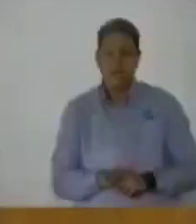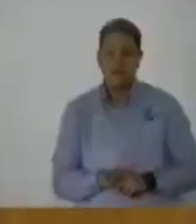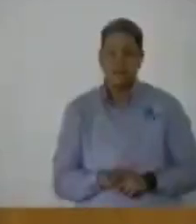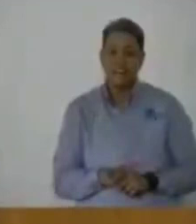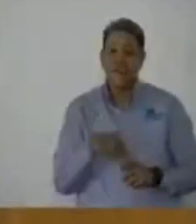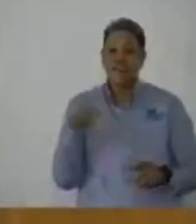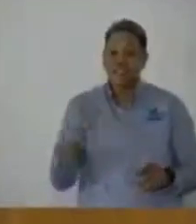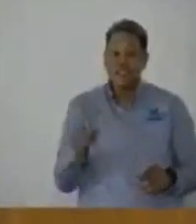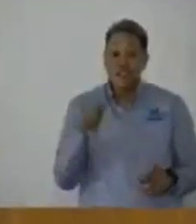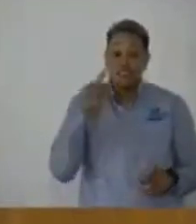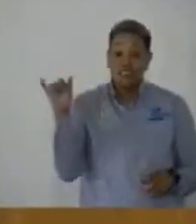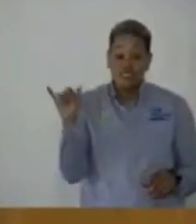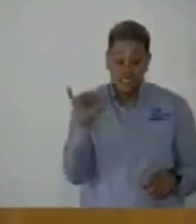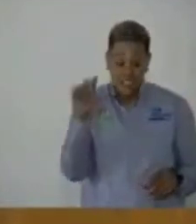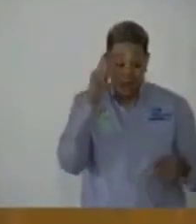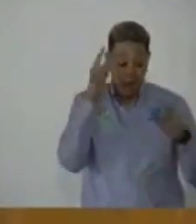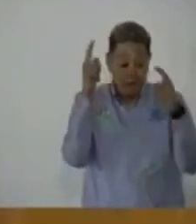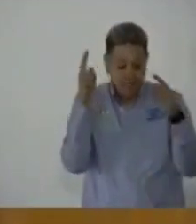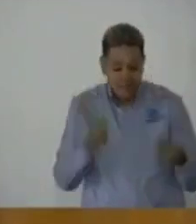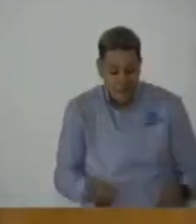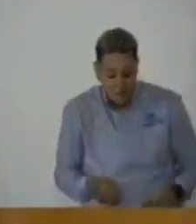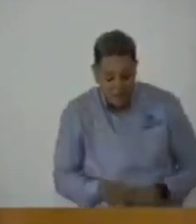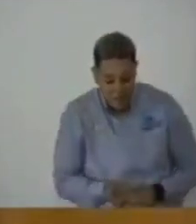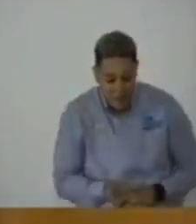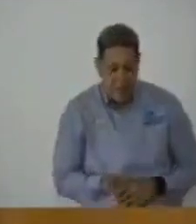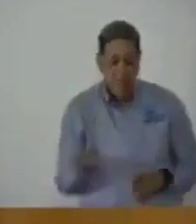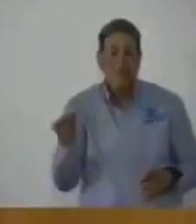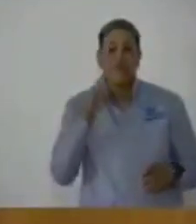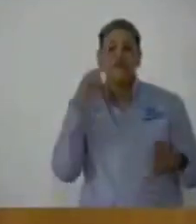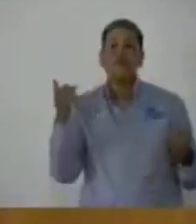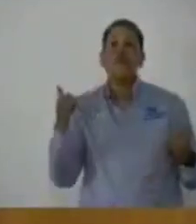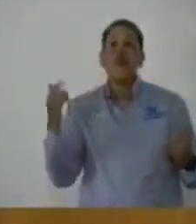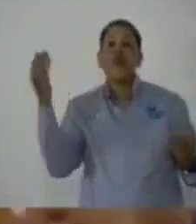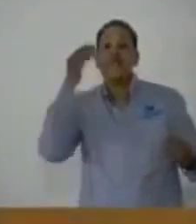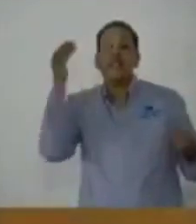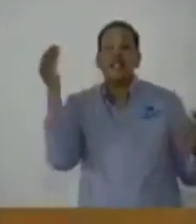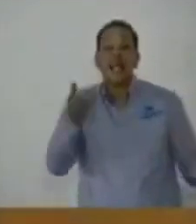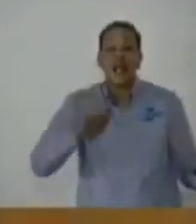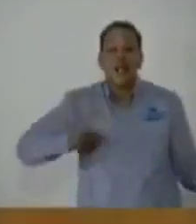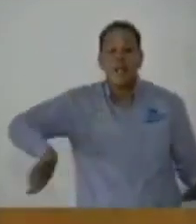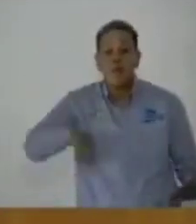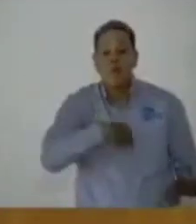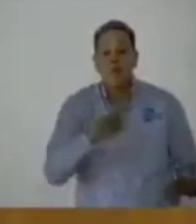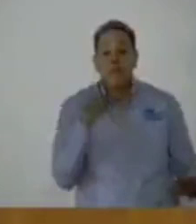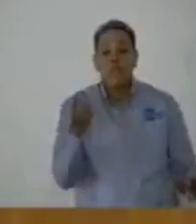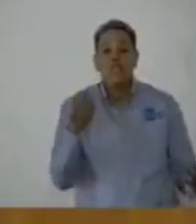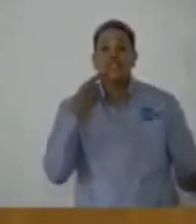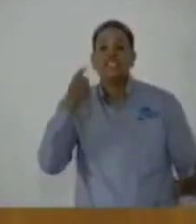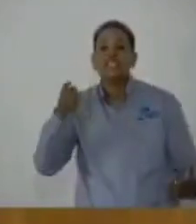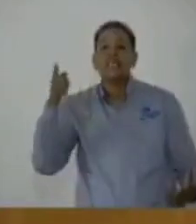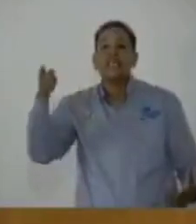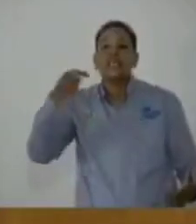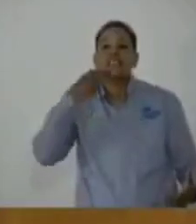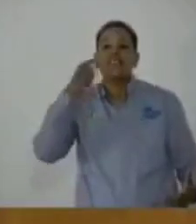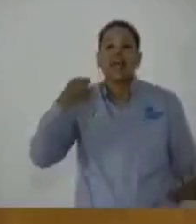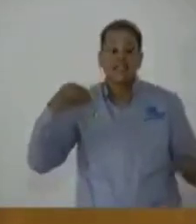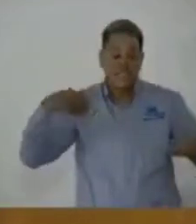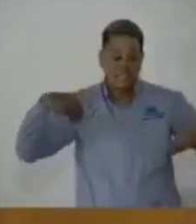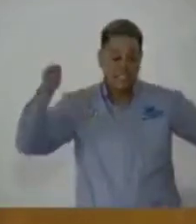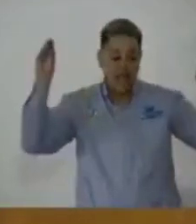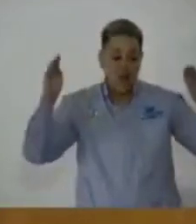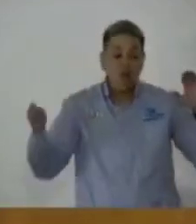The same targets. Really? That they are now claiming we are the ones willing. He said it was a